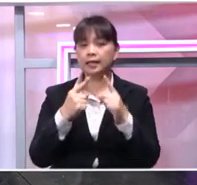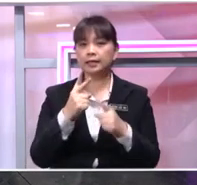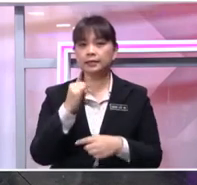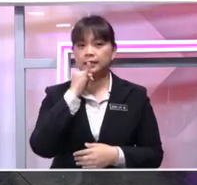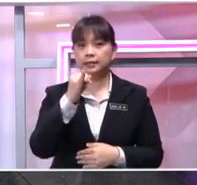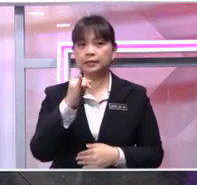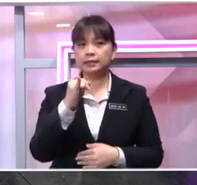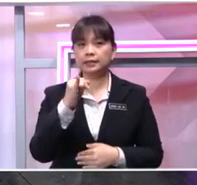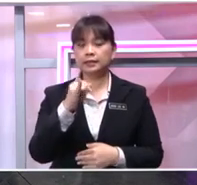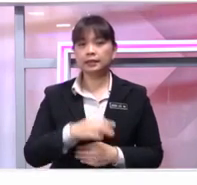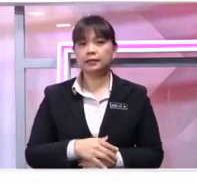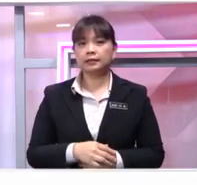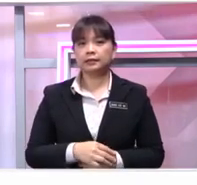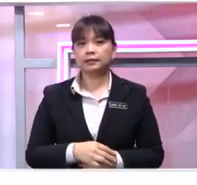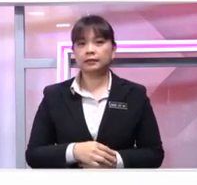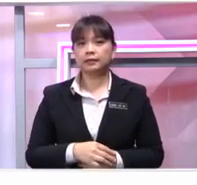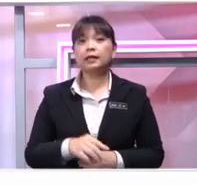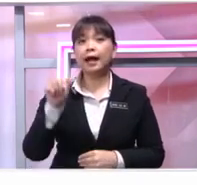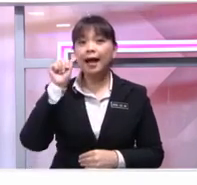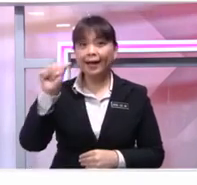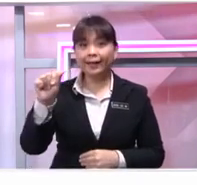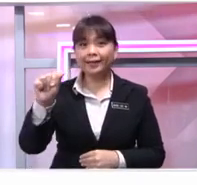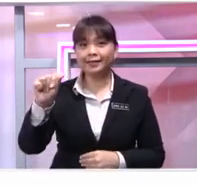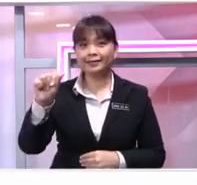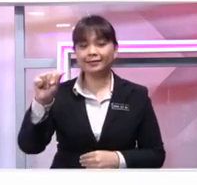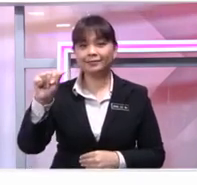I confidently when my answer is A, making